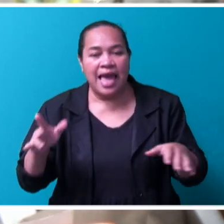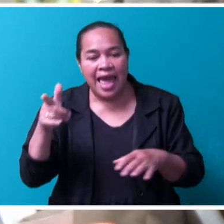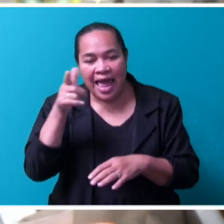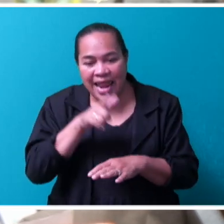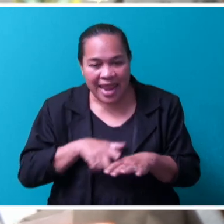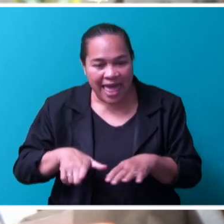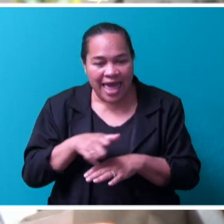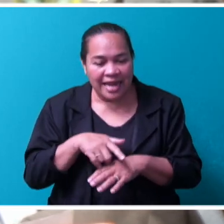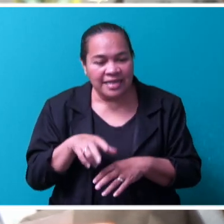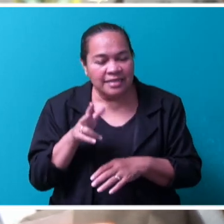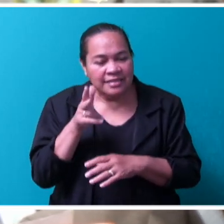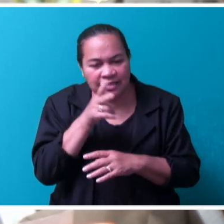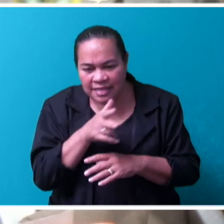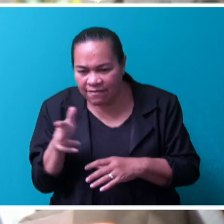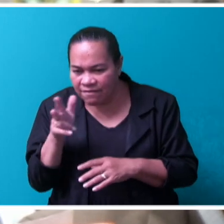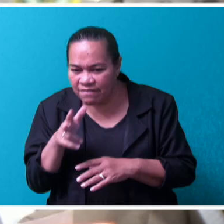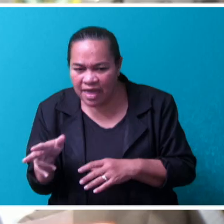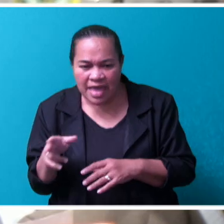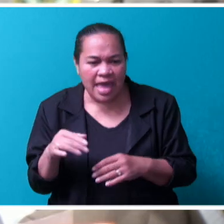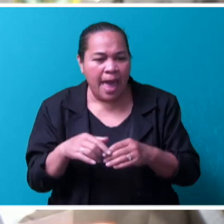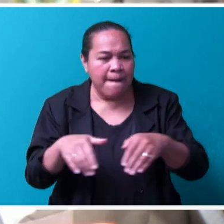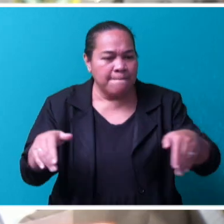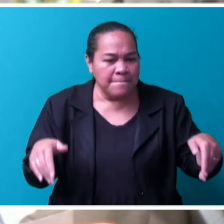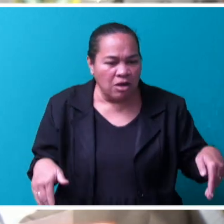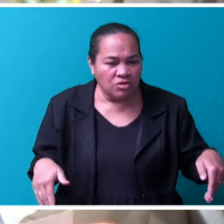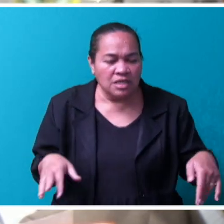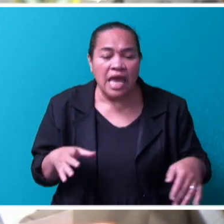mapping, boundary marking, and ownership confirmation.